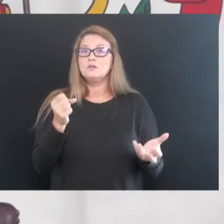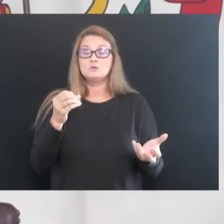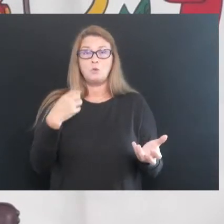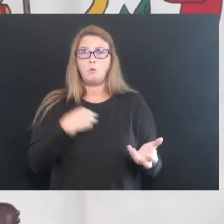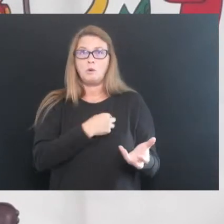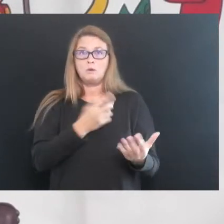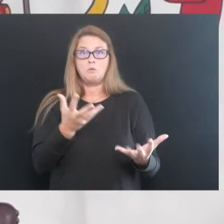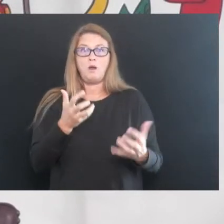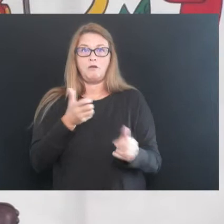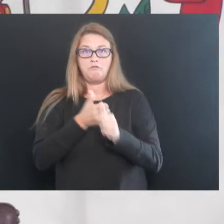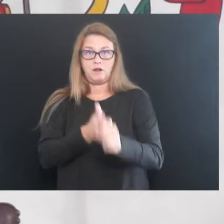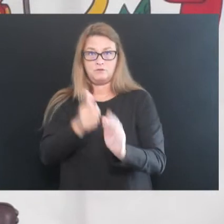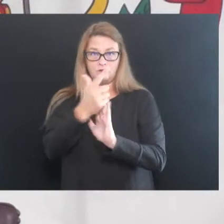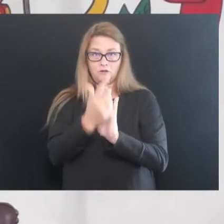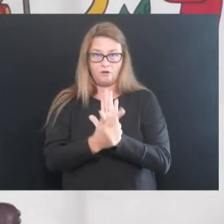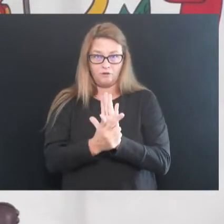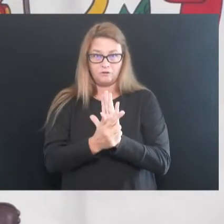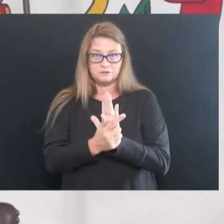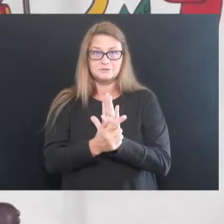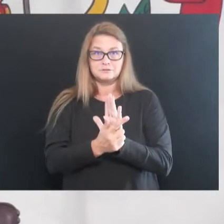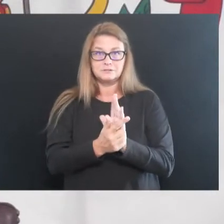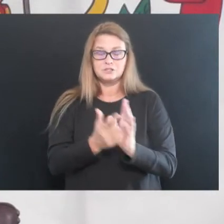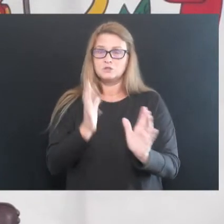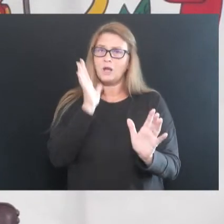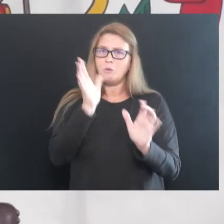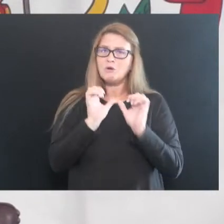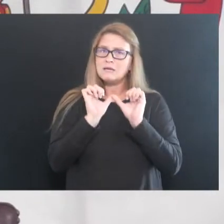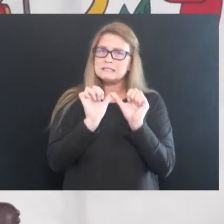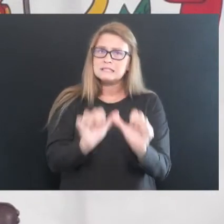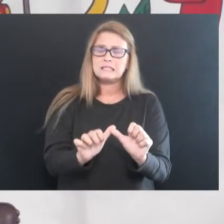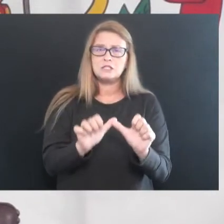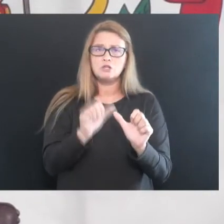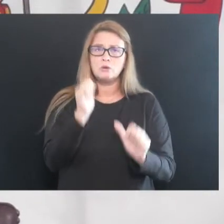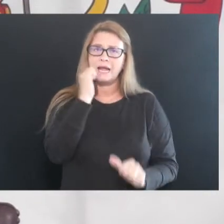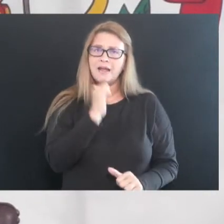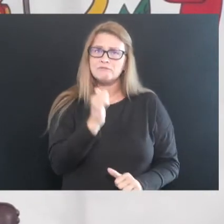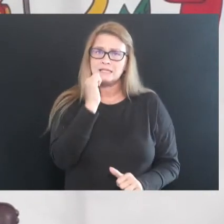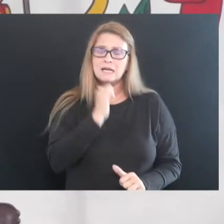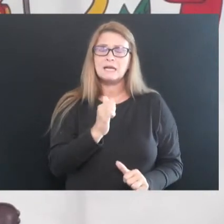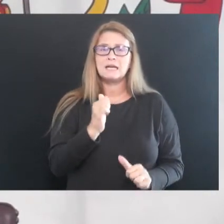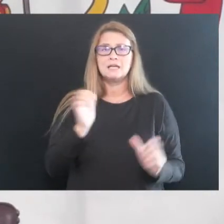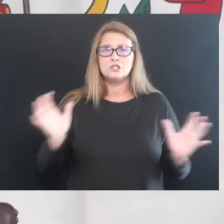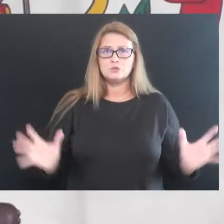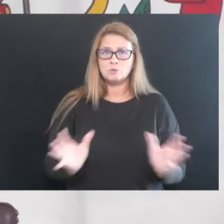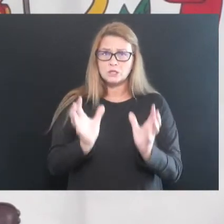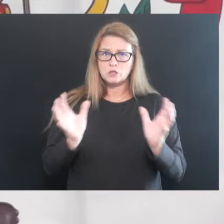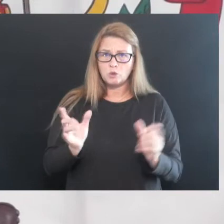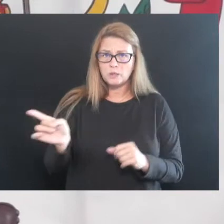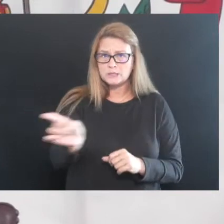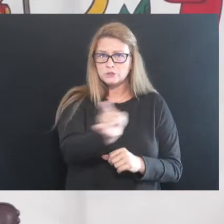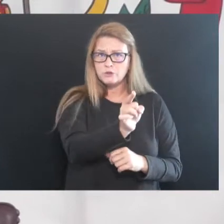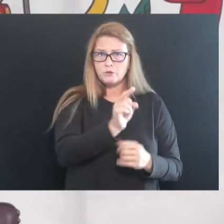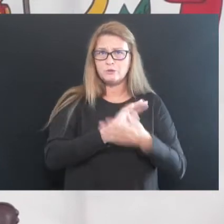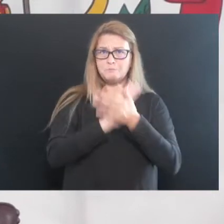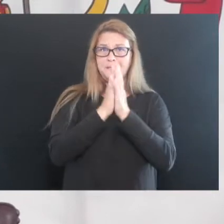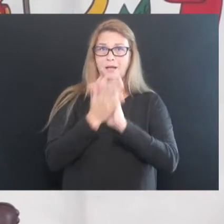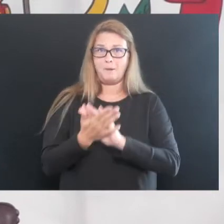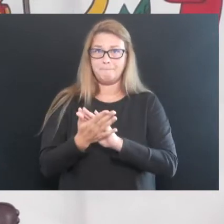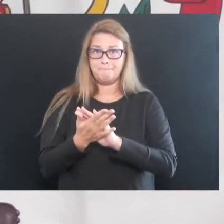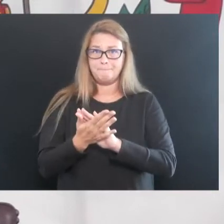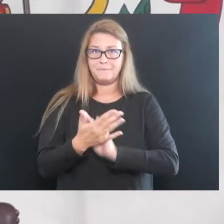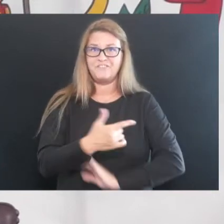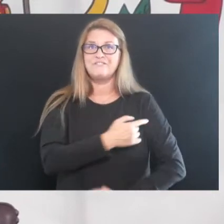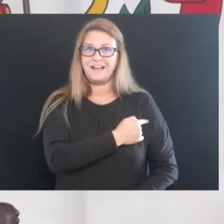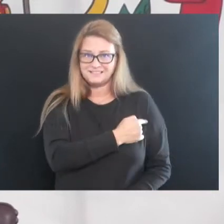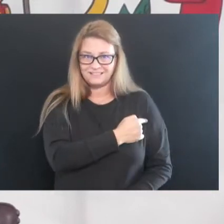I continue in every way to encourage everyone to be vaccinated without any question in all